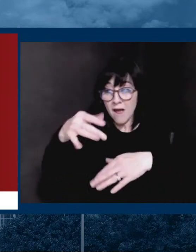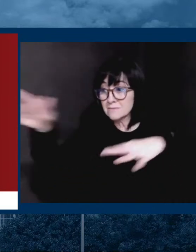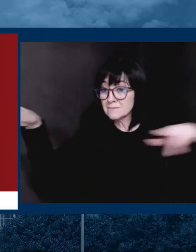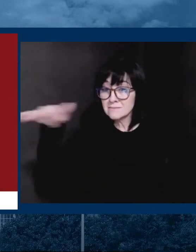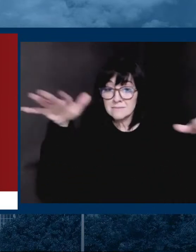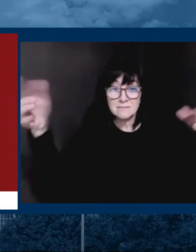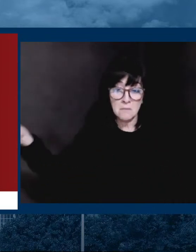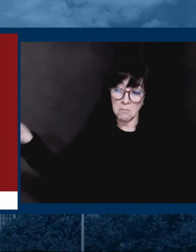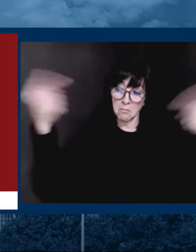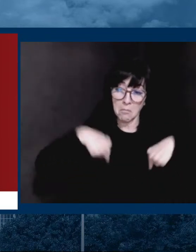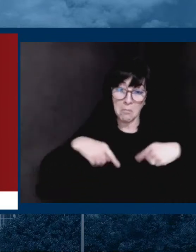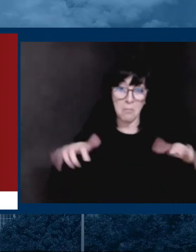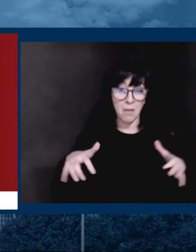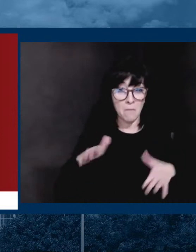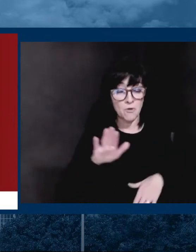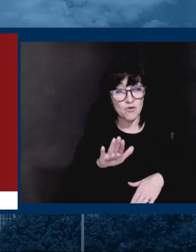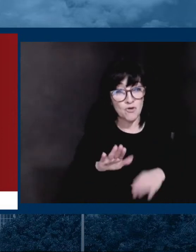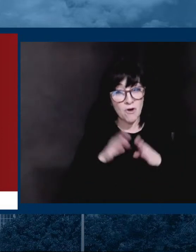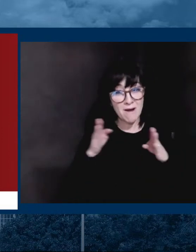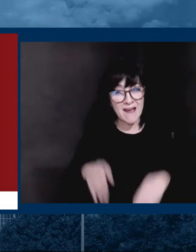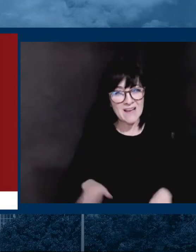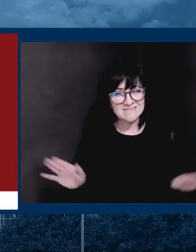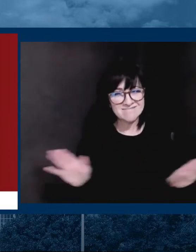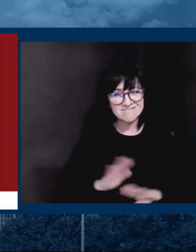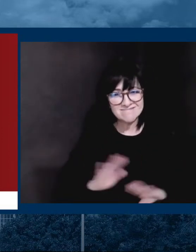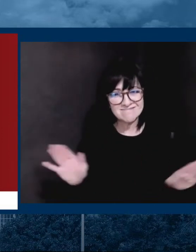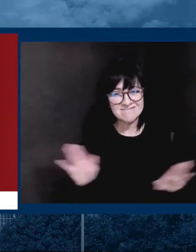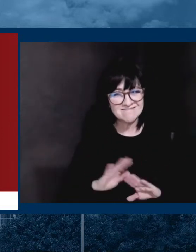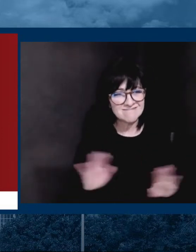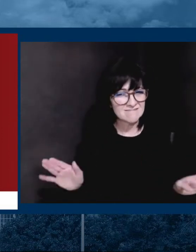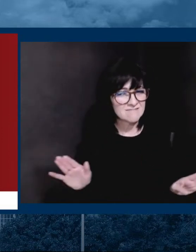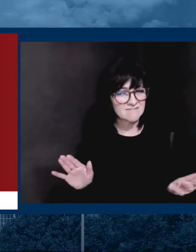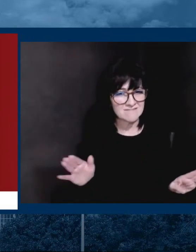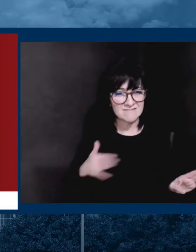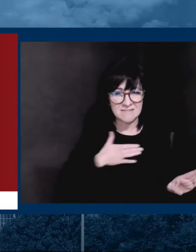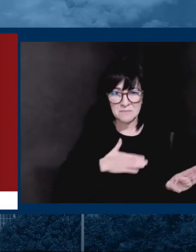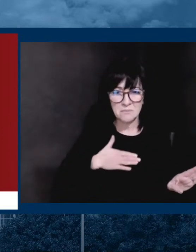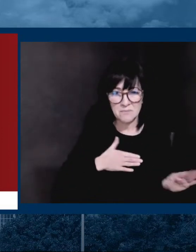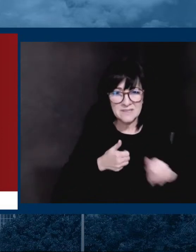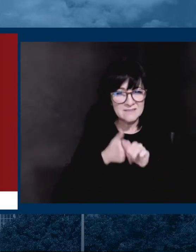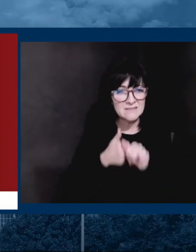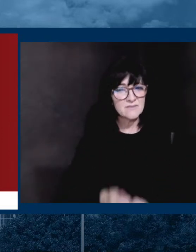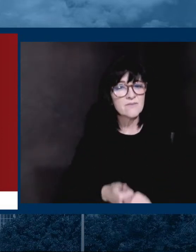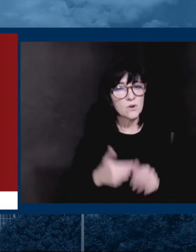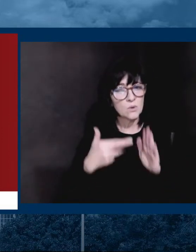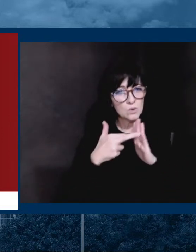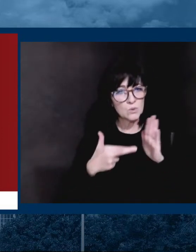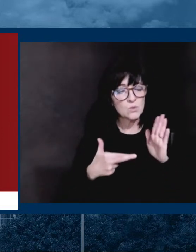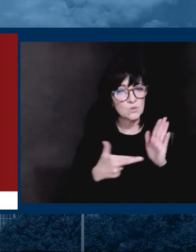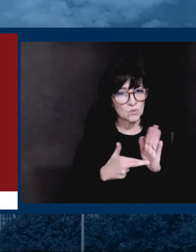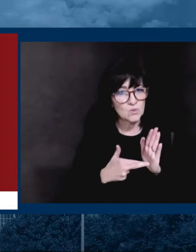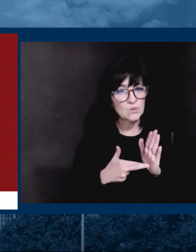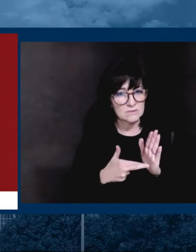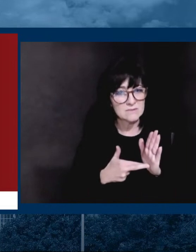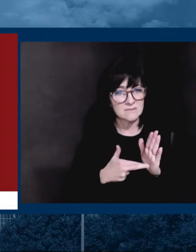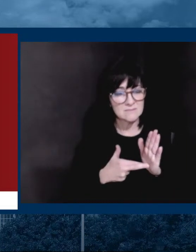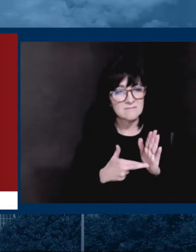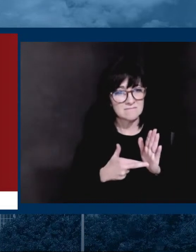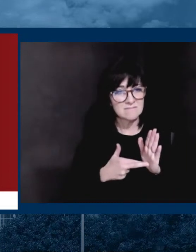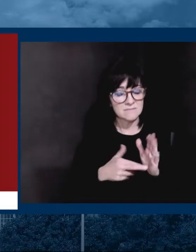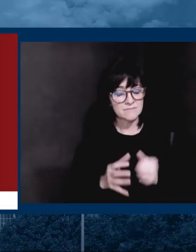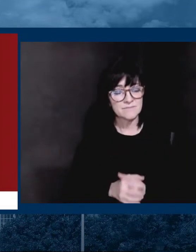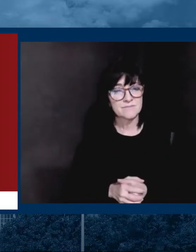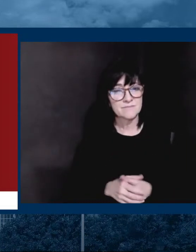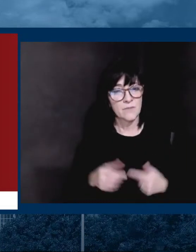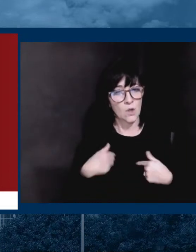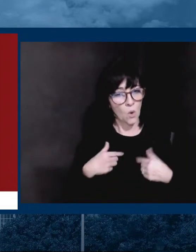the mitigation efforts that are in place. Thanks again to the educators and teachers who are getting